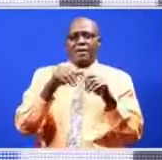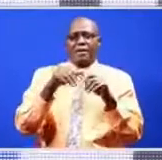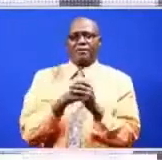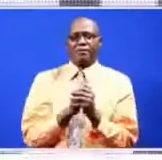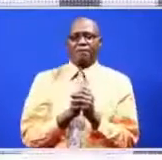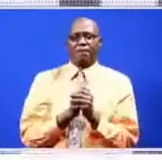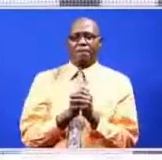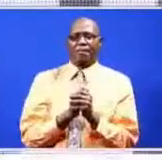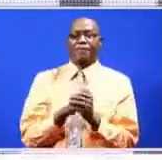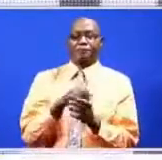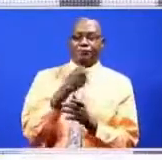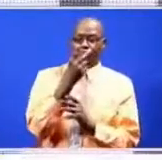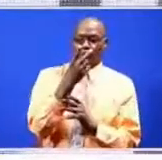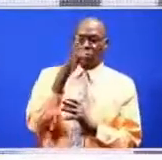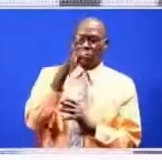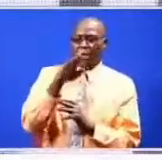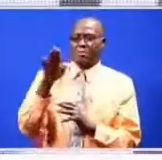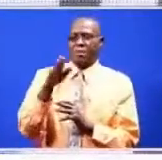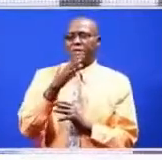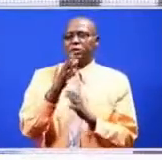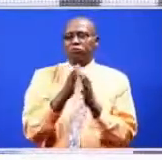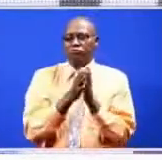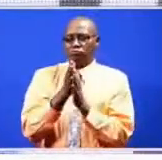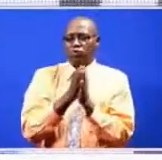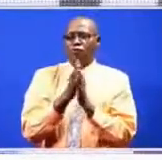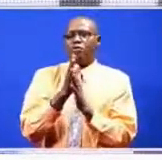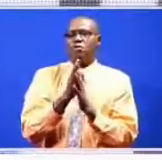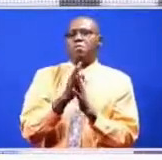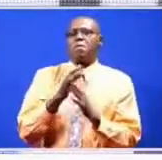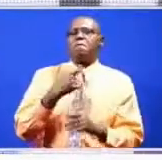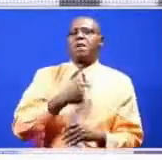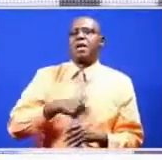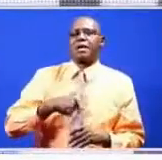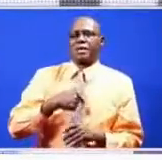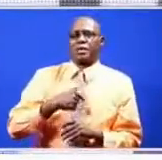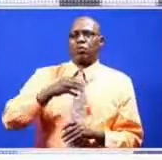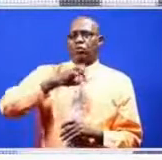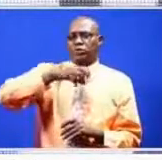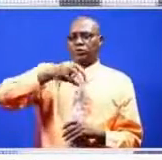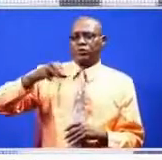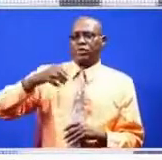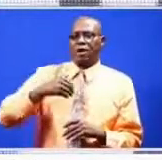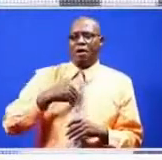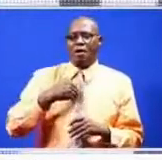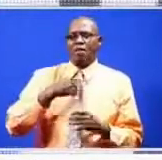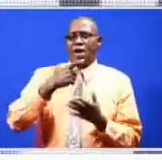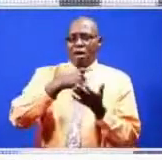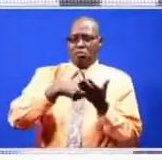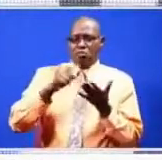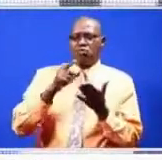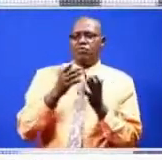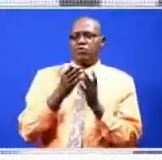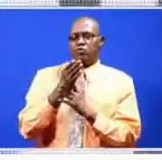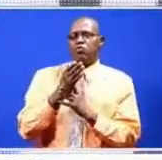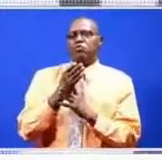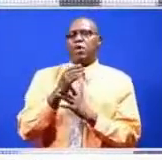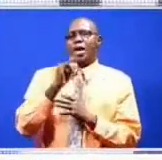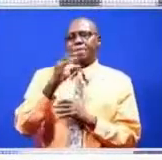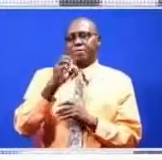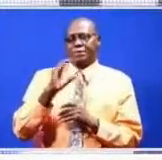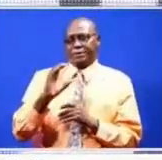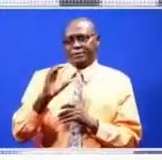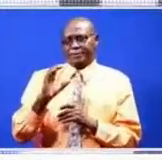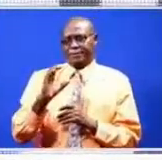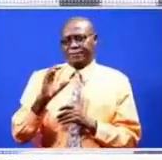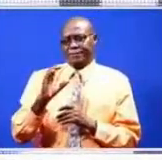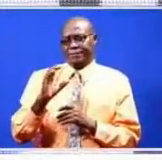Two parliamentary candidates from Malindi constituency who have been cleared by the Independent Elections and Boundaries